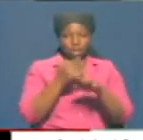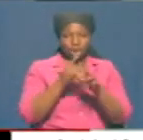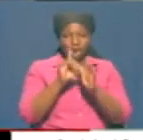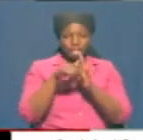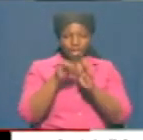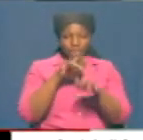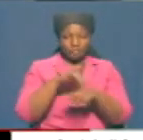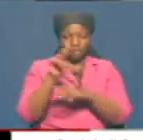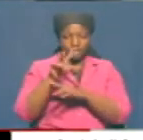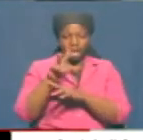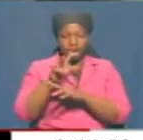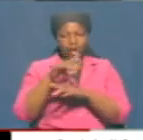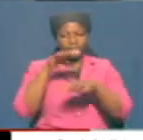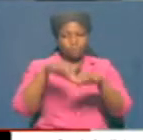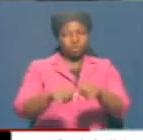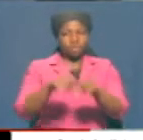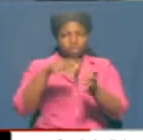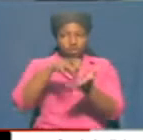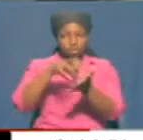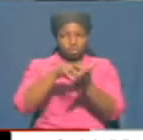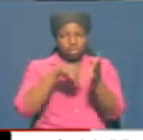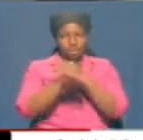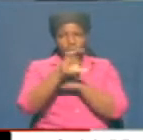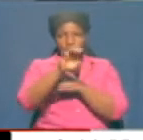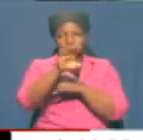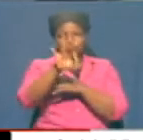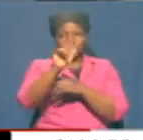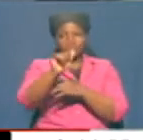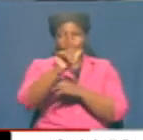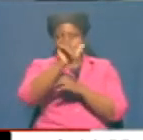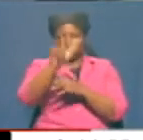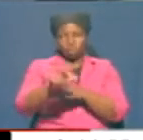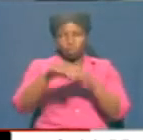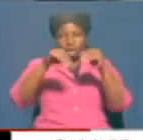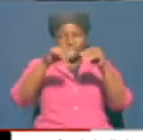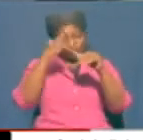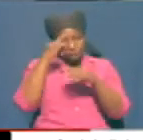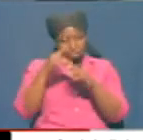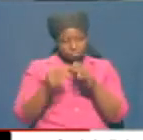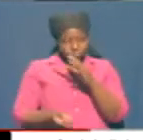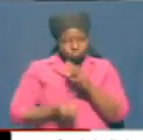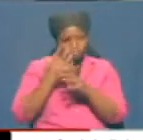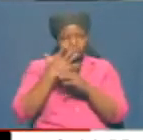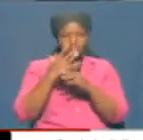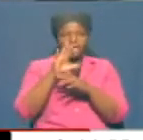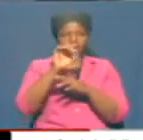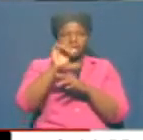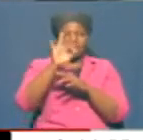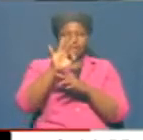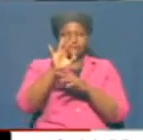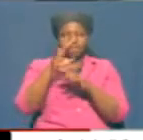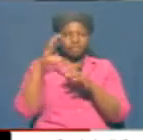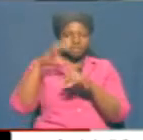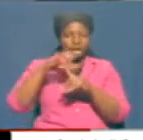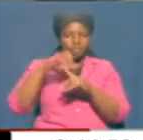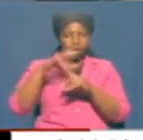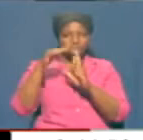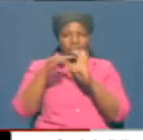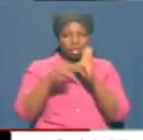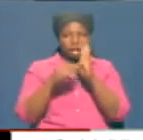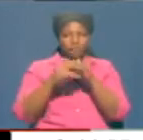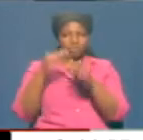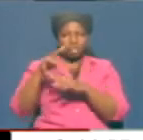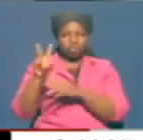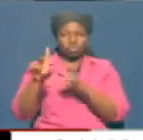slot in the final of the CECAFA regional qualifiers for the inaugural edition of the CAF Women's Champions League following a 2-1 win over Tanzania's